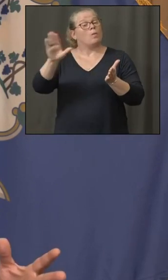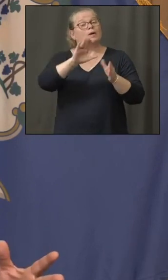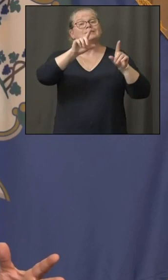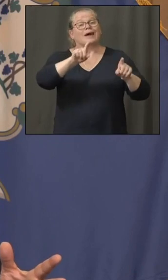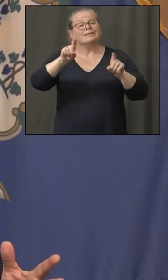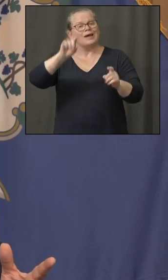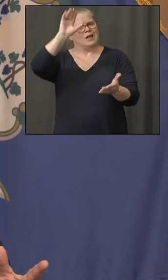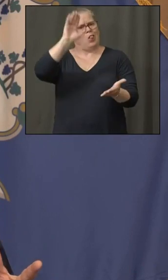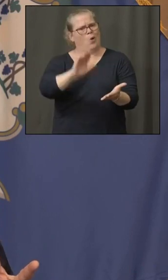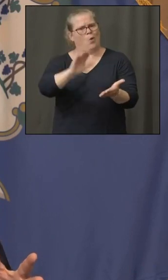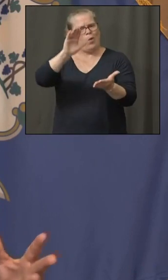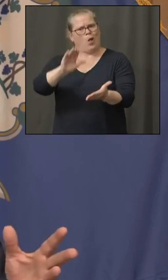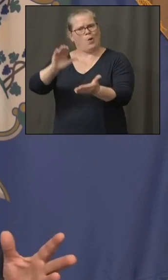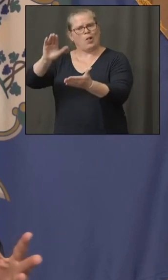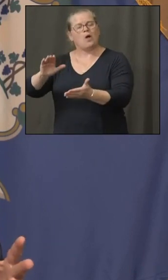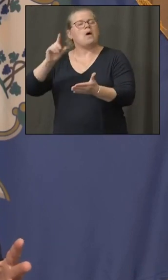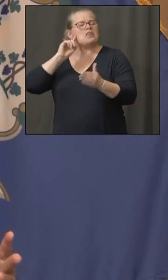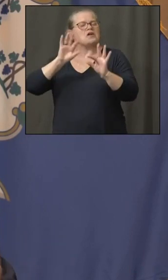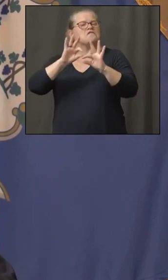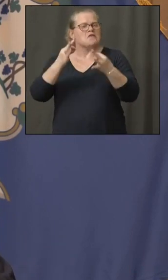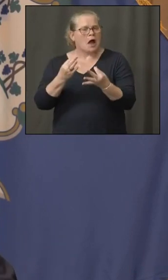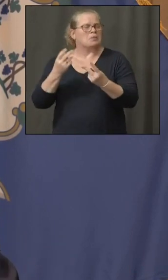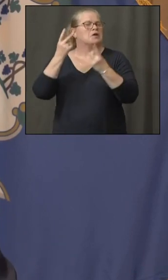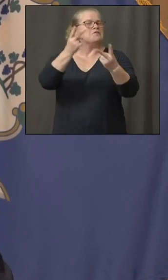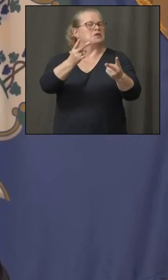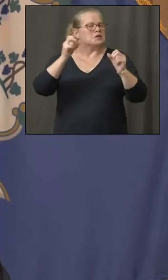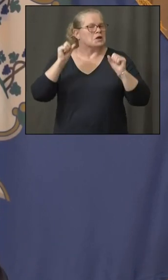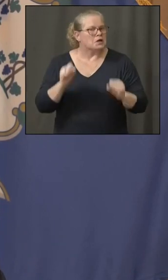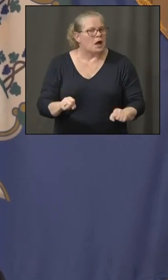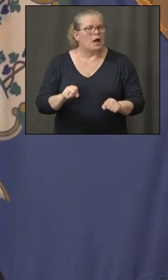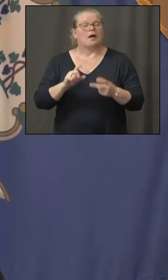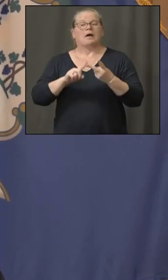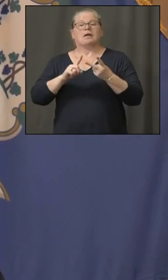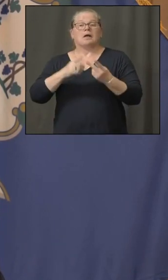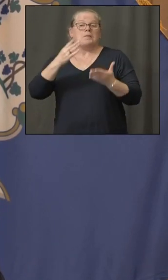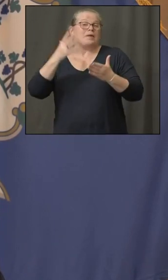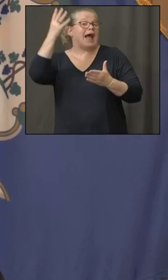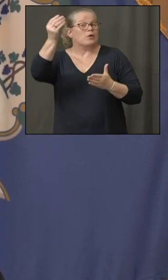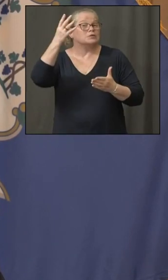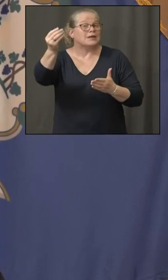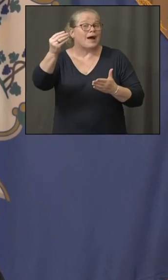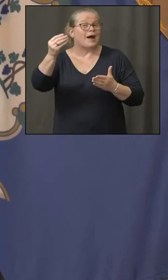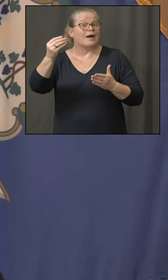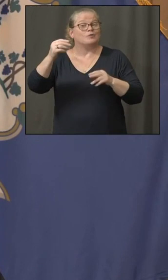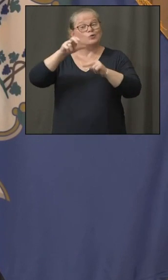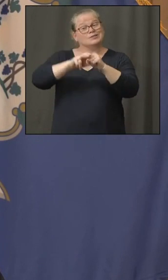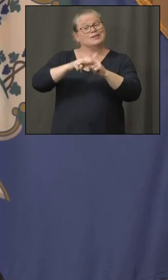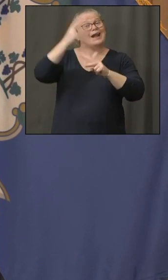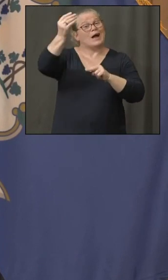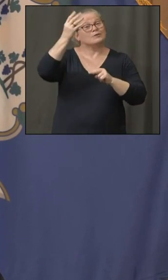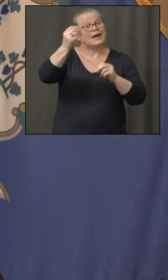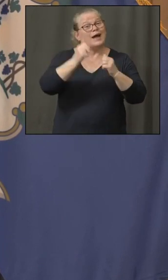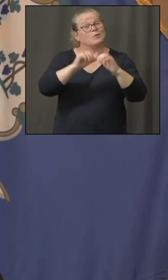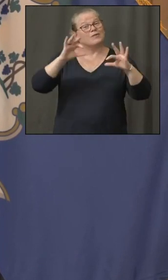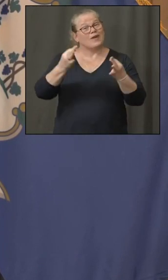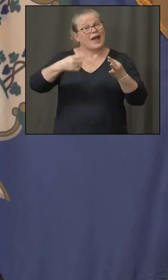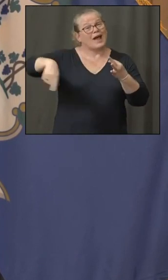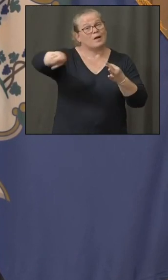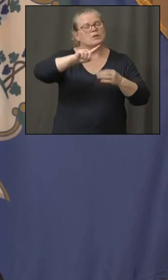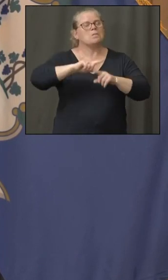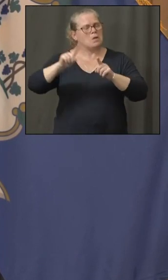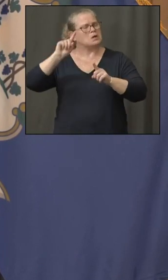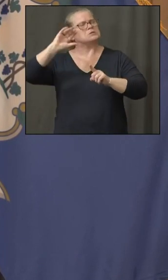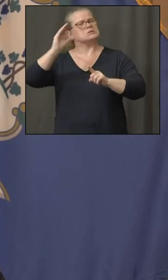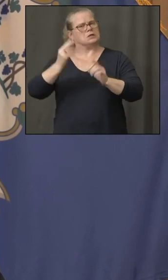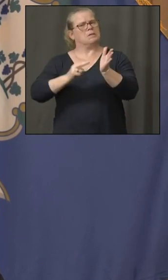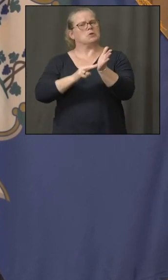be regarded, you can do outside where it's a lot safer, but I think most of our nursing homes are now opening the doors on a restricted